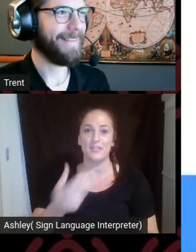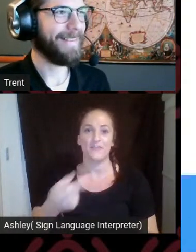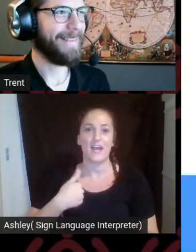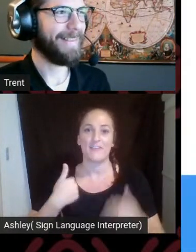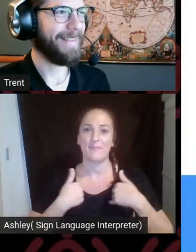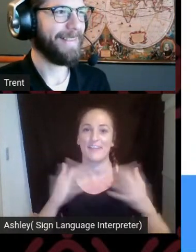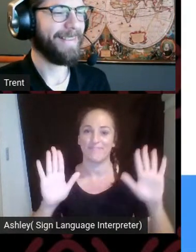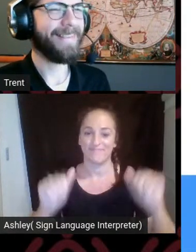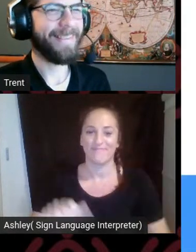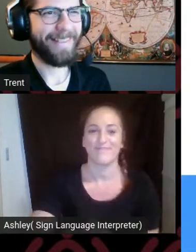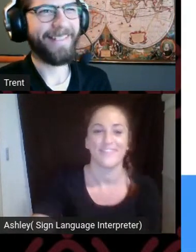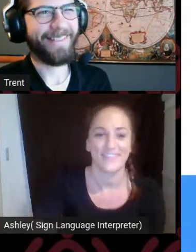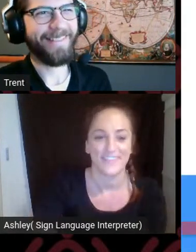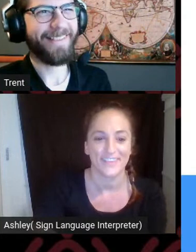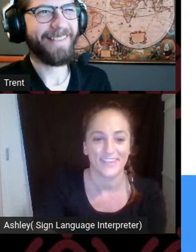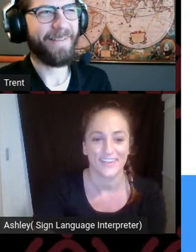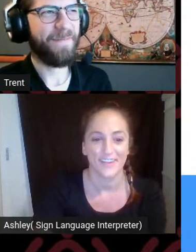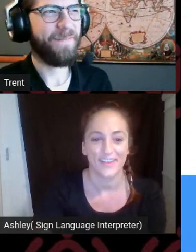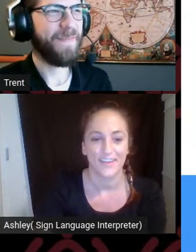Hello, thank you for having me.